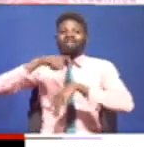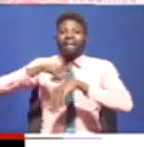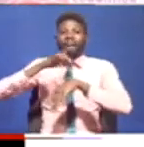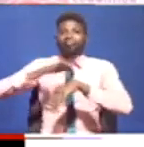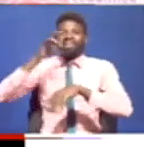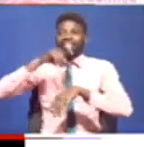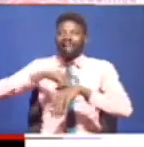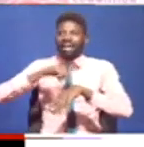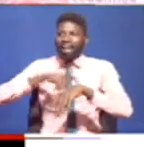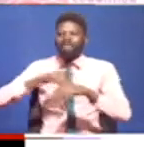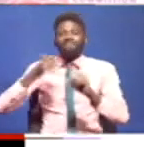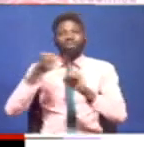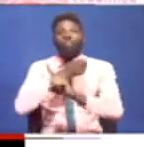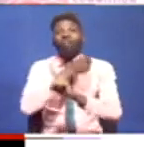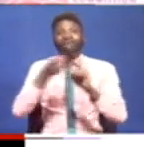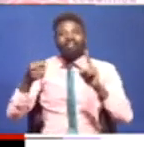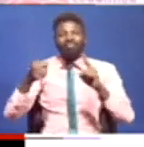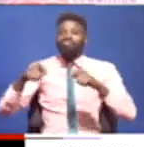and disharmony.